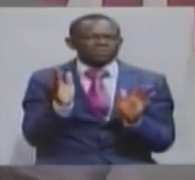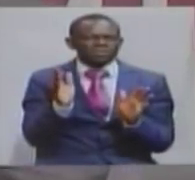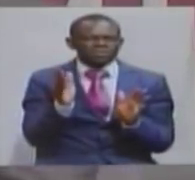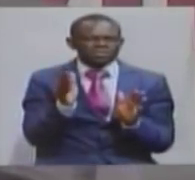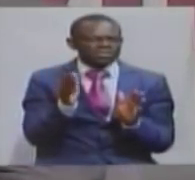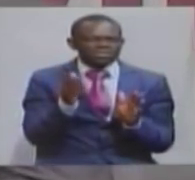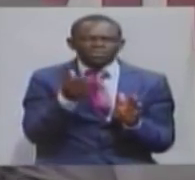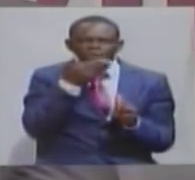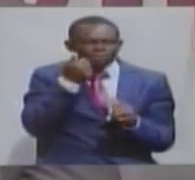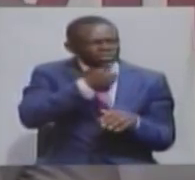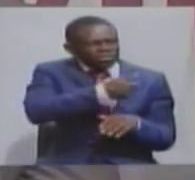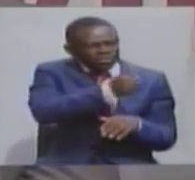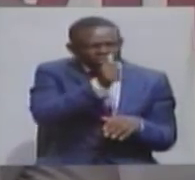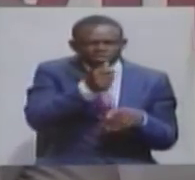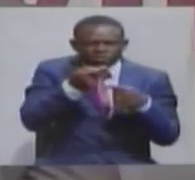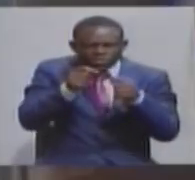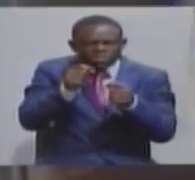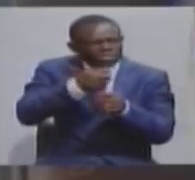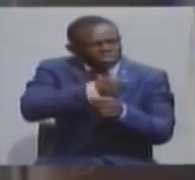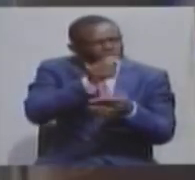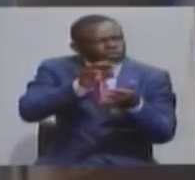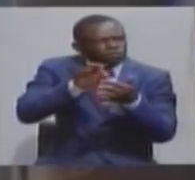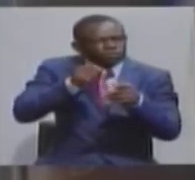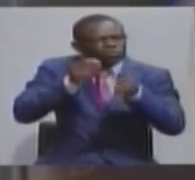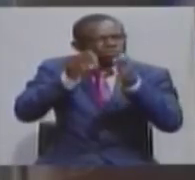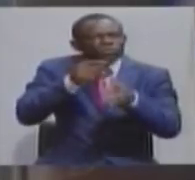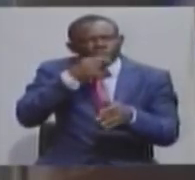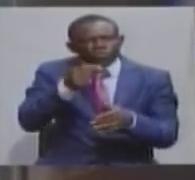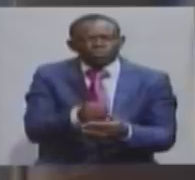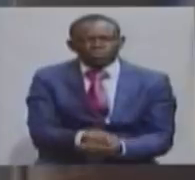even made an effort. You want to see a less polarized nation?